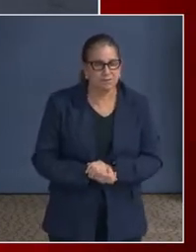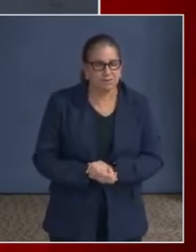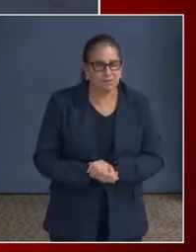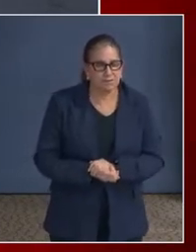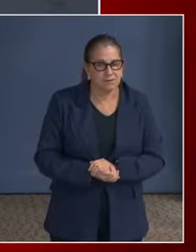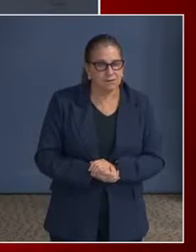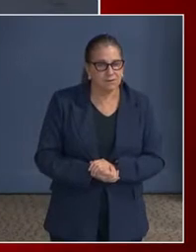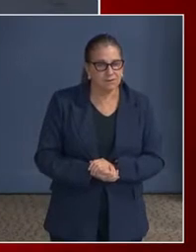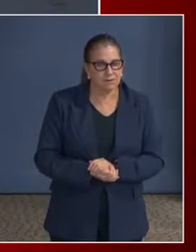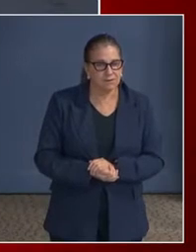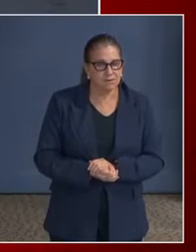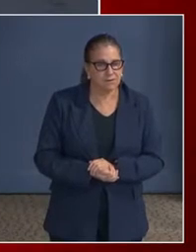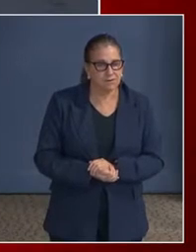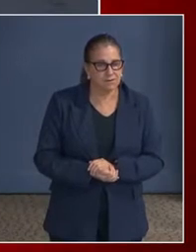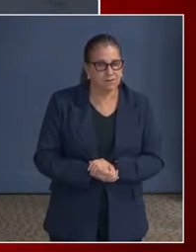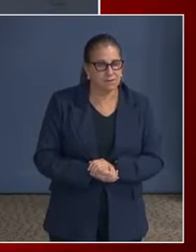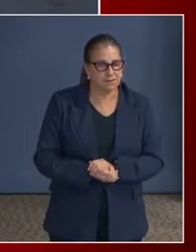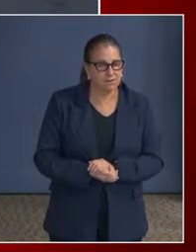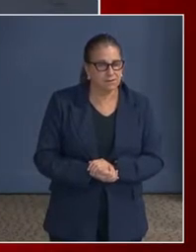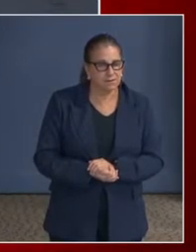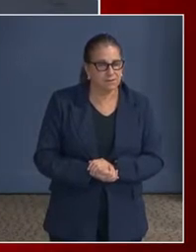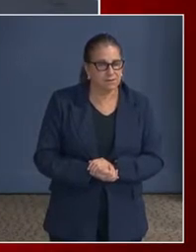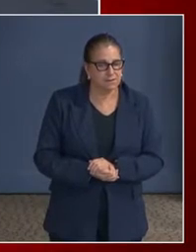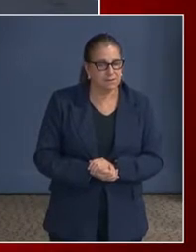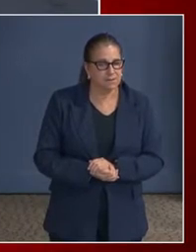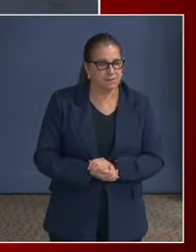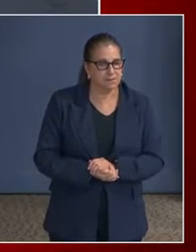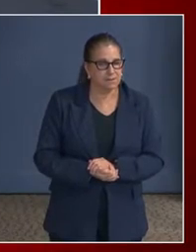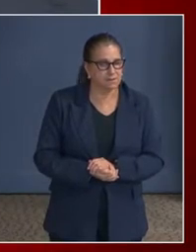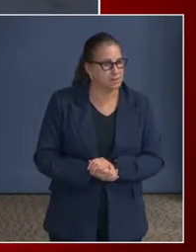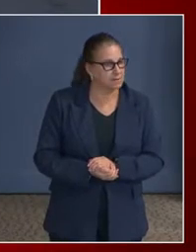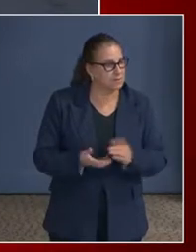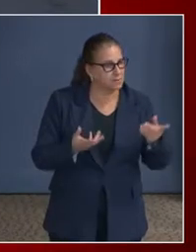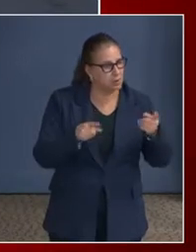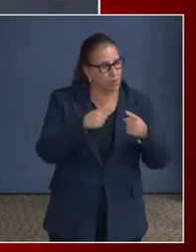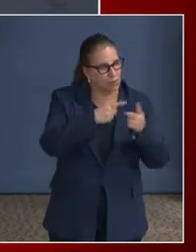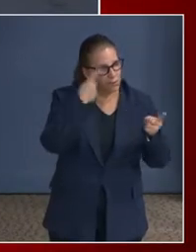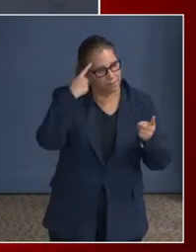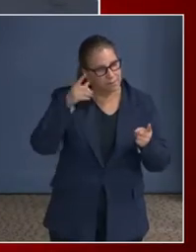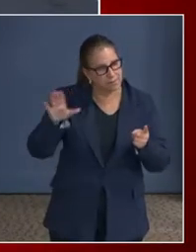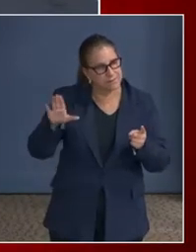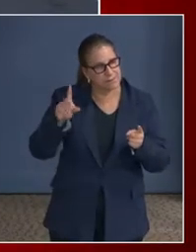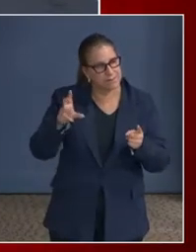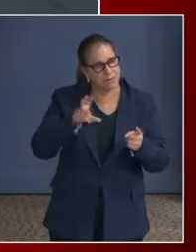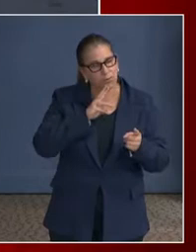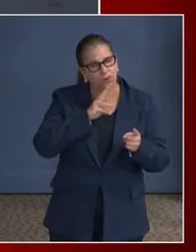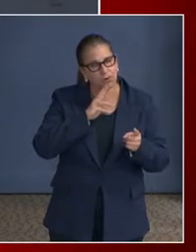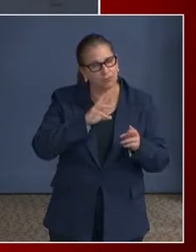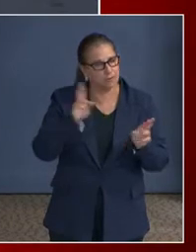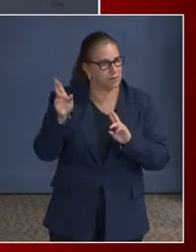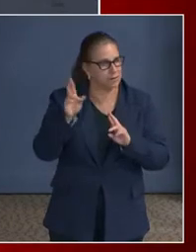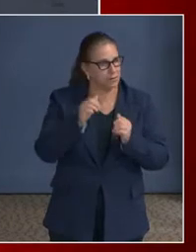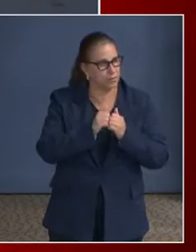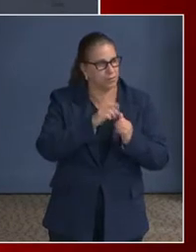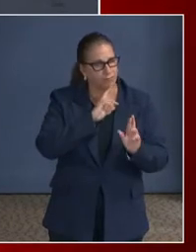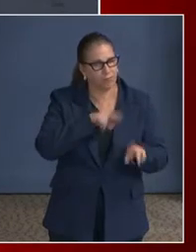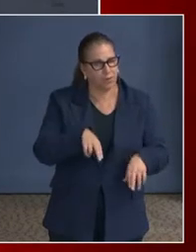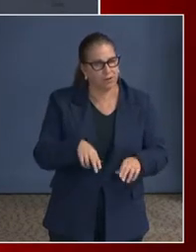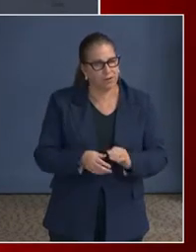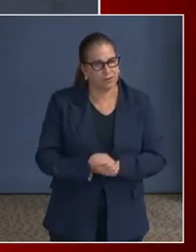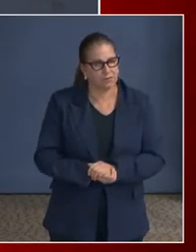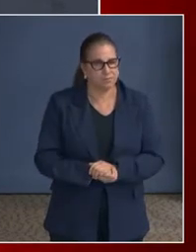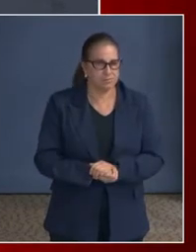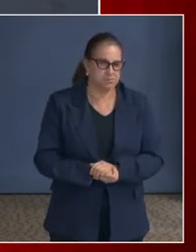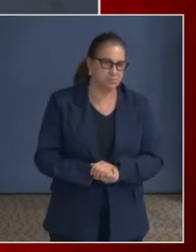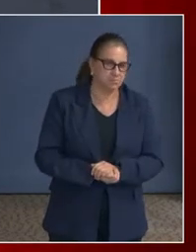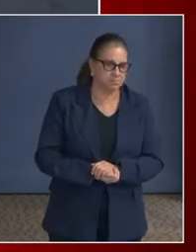today. And I think they're working on having that done. And I think they're going to plan a town hall this week. And what about a timeline